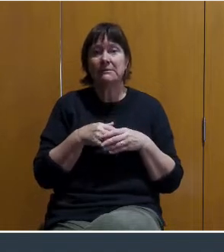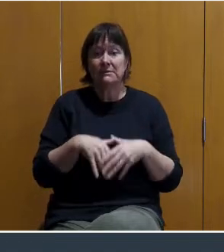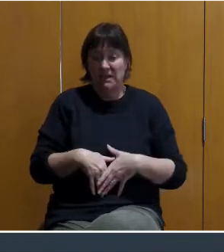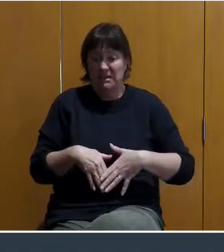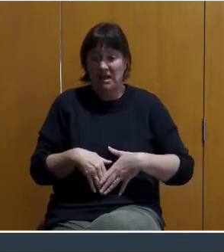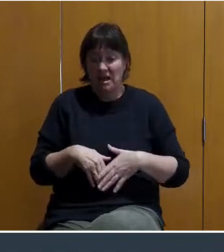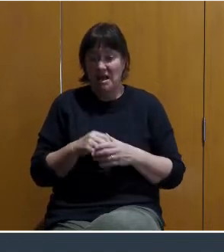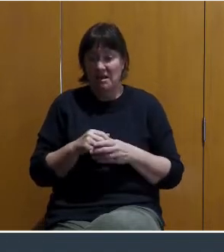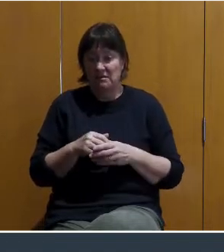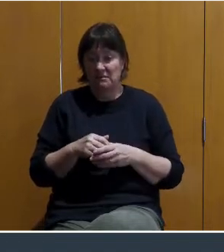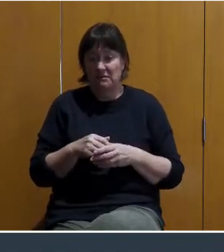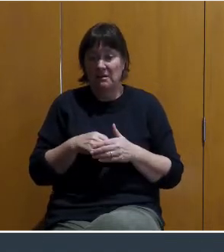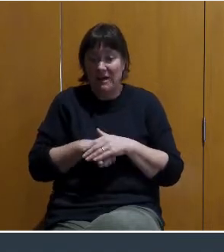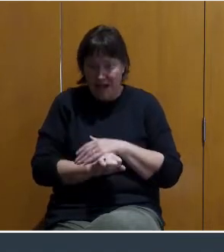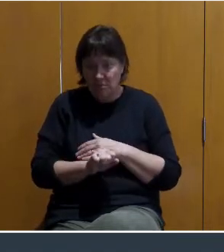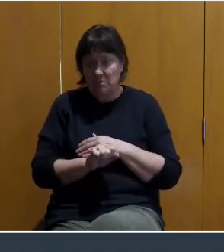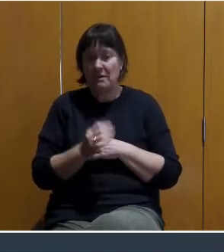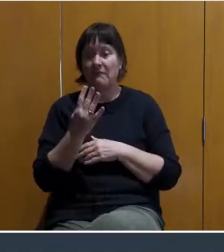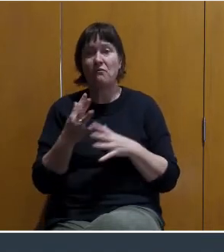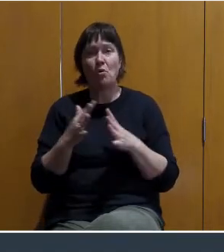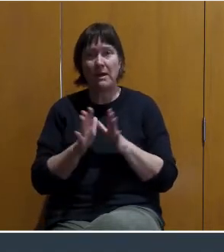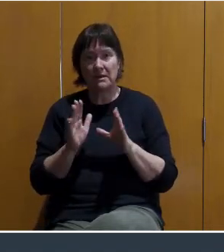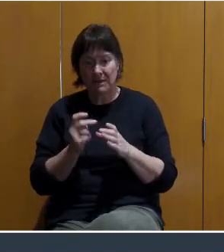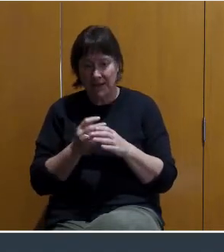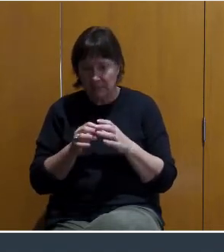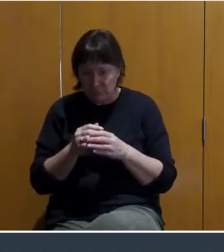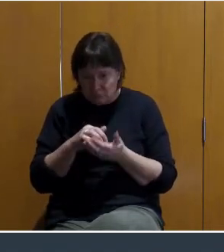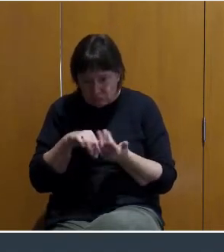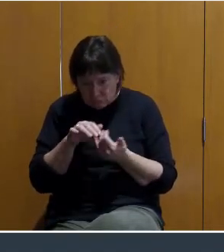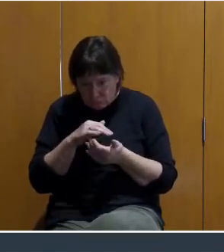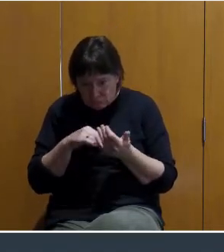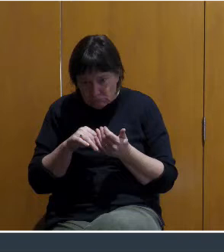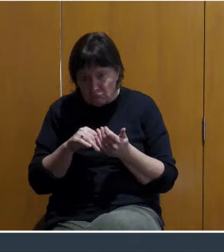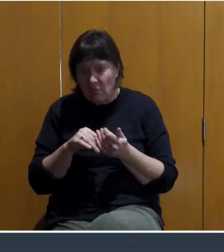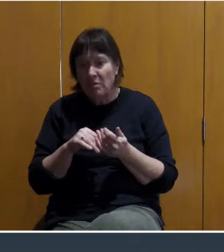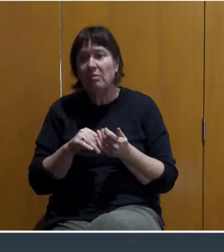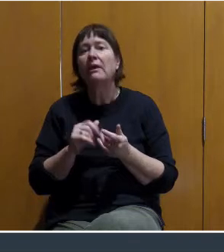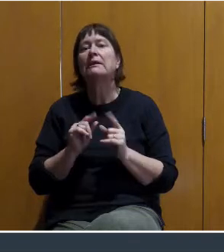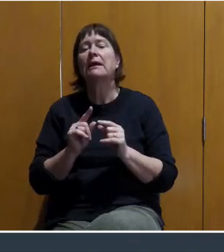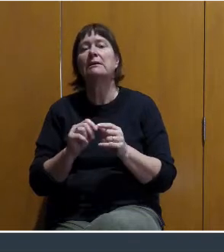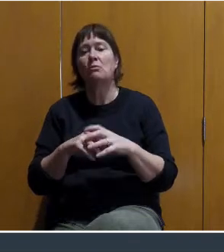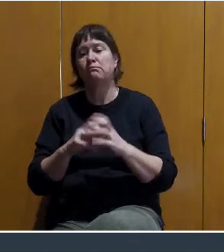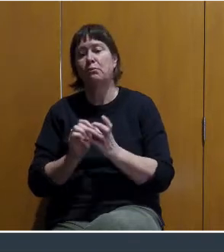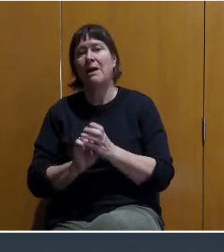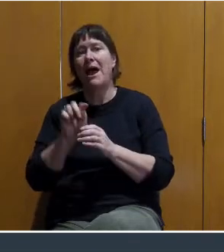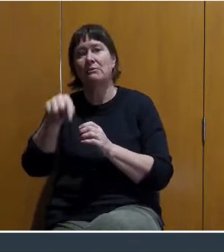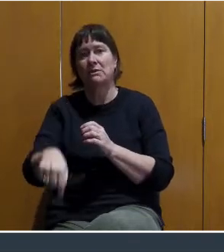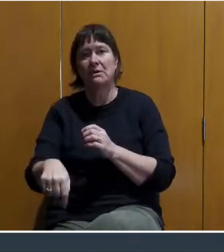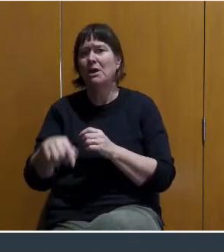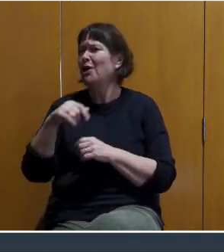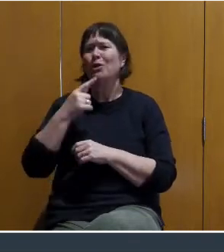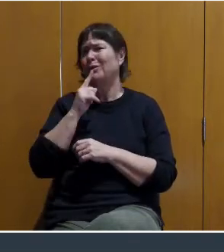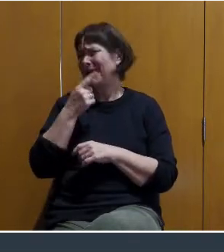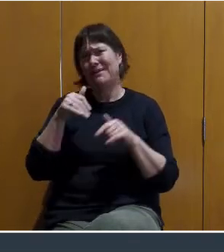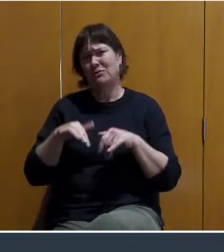the chick fledges. So that's a really vulnerable time where they just do not need disturbance.